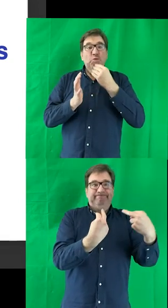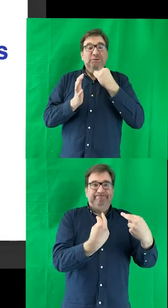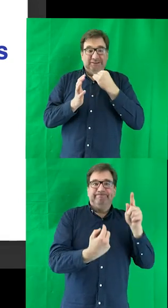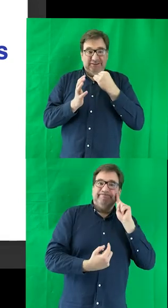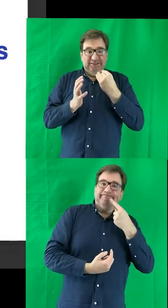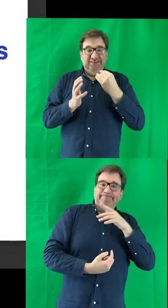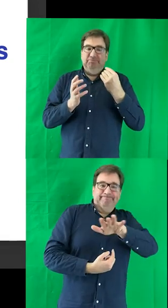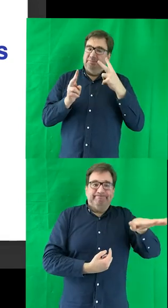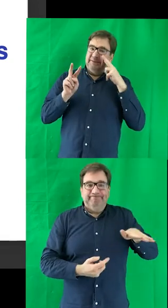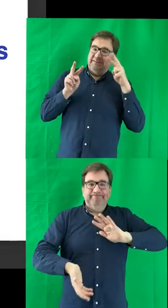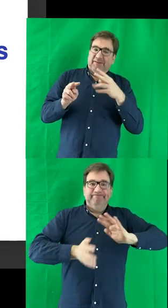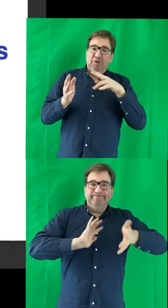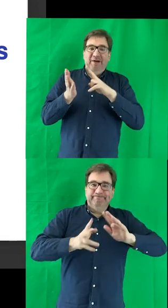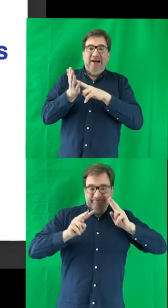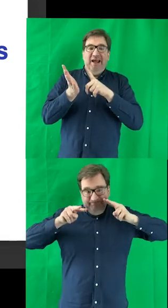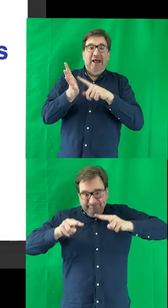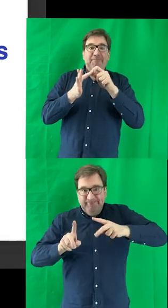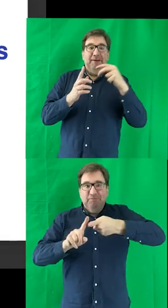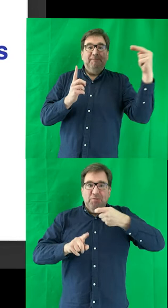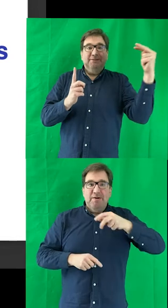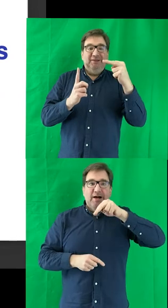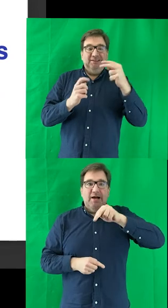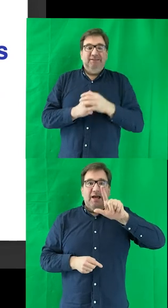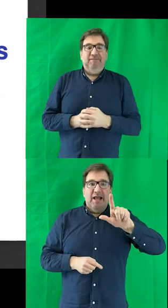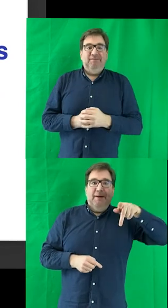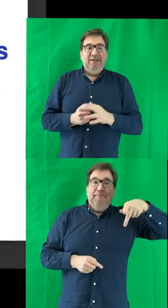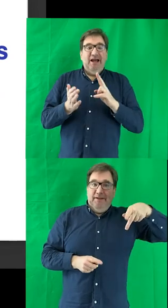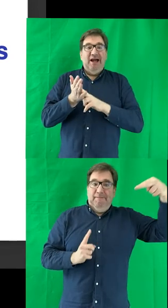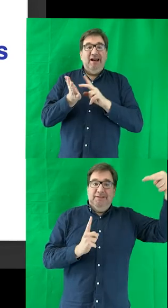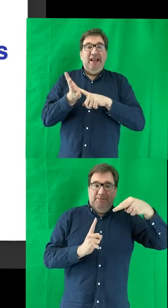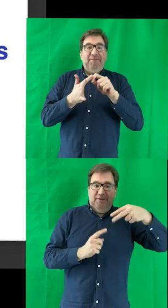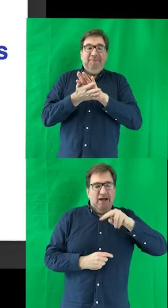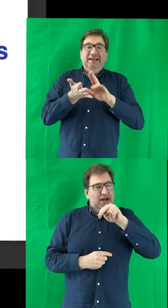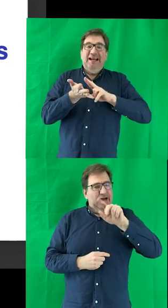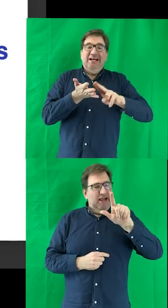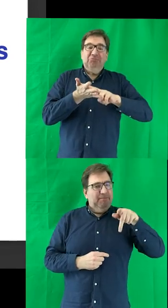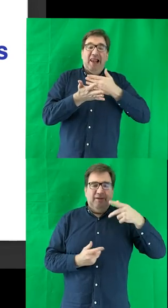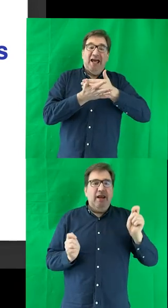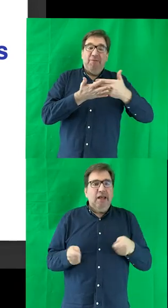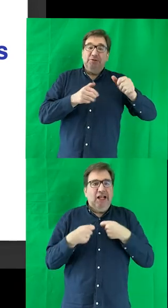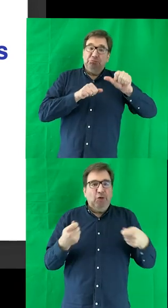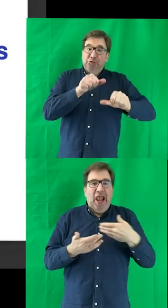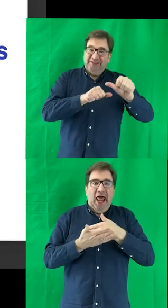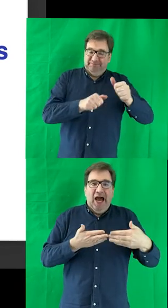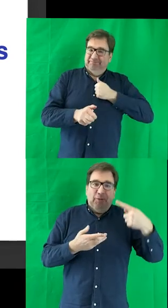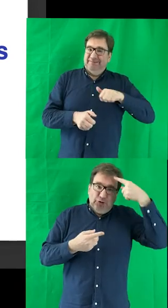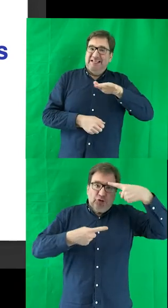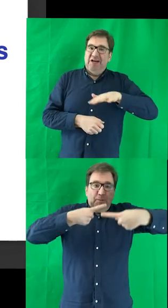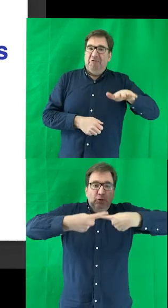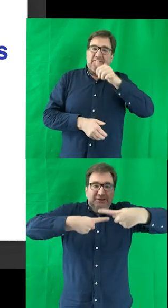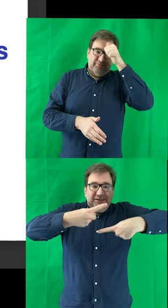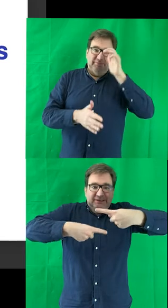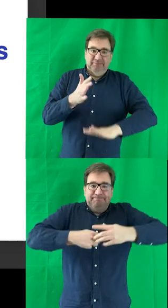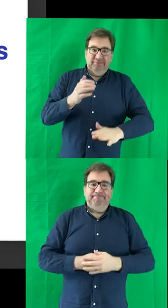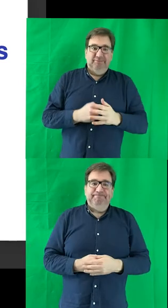Users, Insights from an NLP Perspective. NLP, Natural Language Processing, is where I come